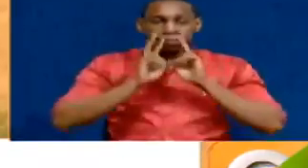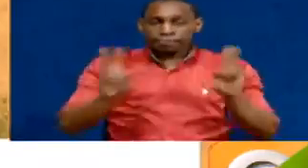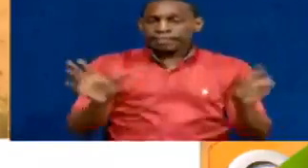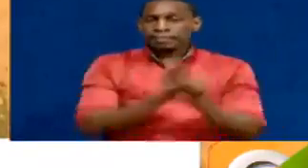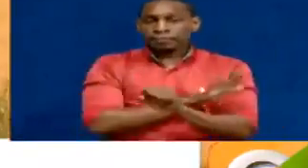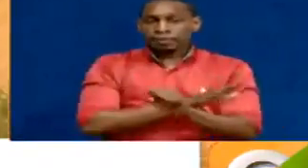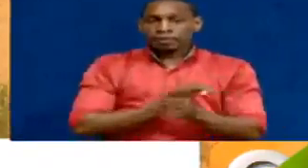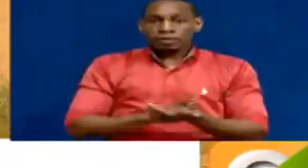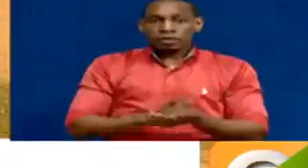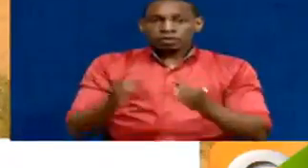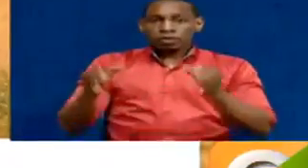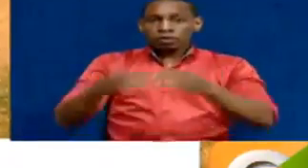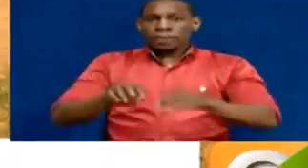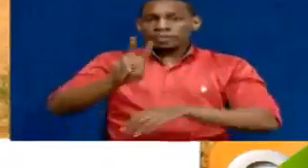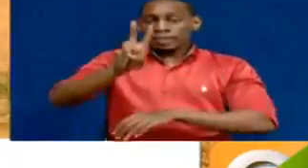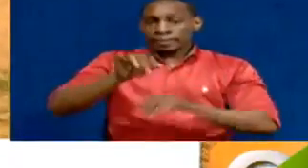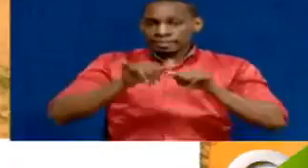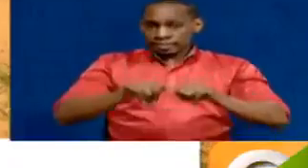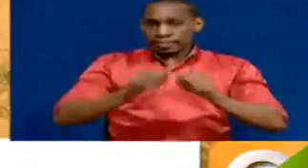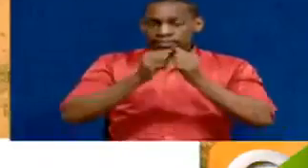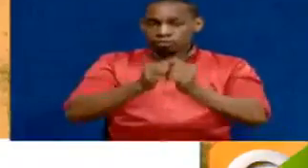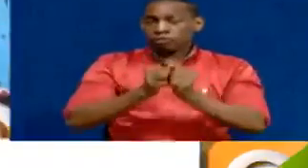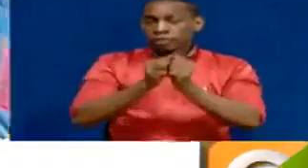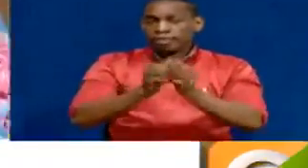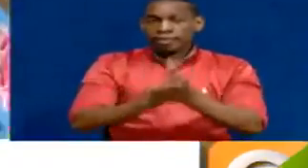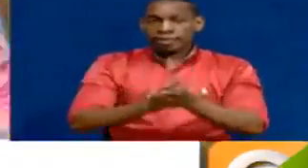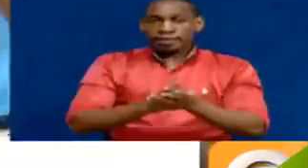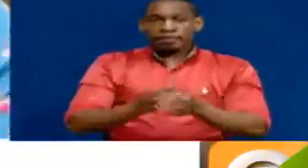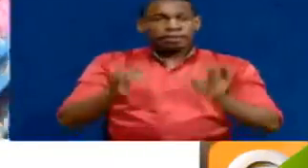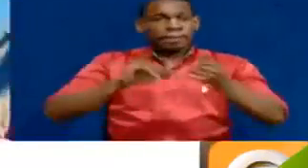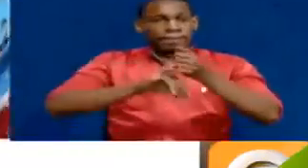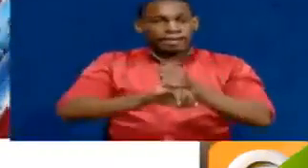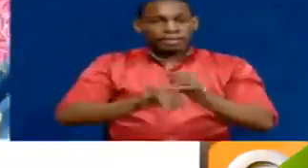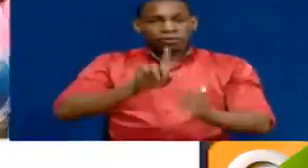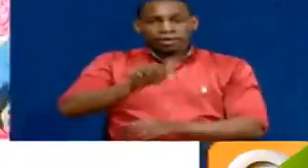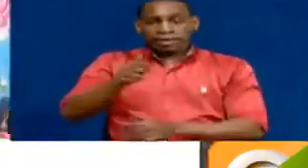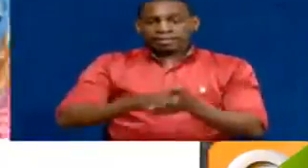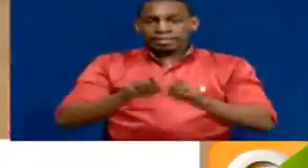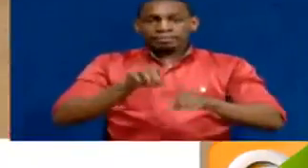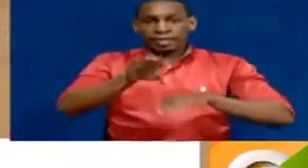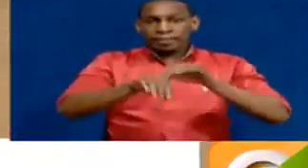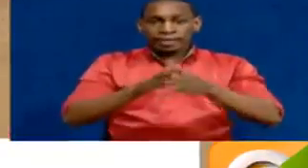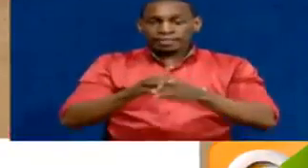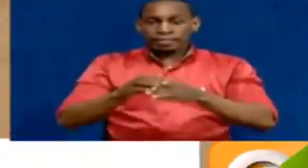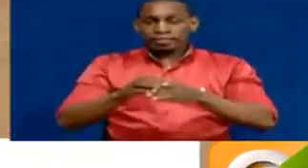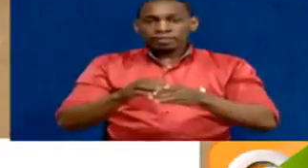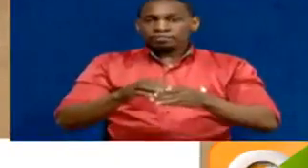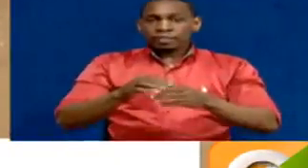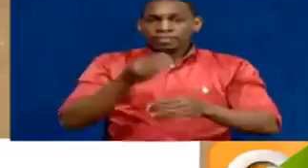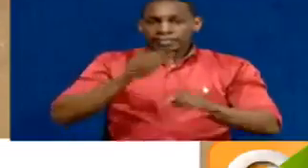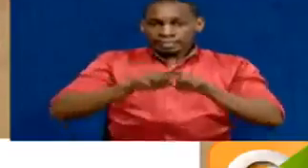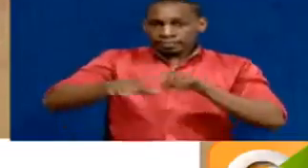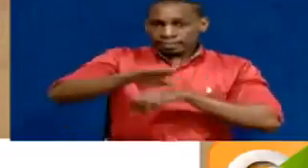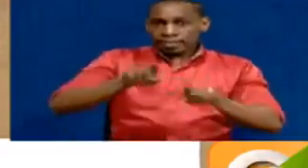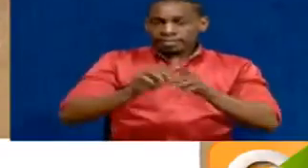peaceful. Two main communities found here lived together, intermarried, took their animals to pasture lands together,